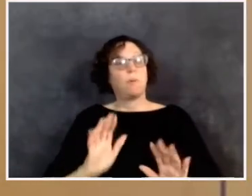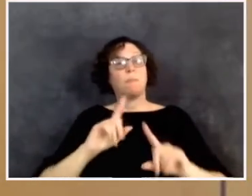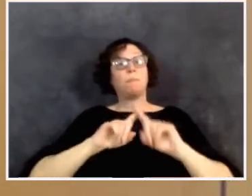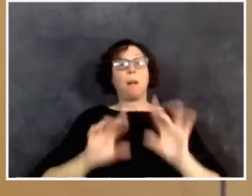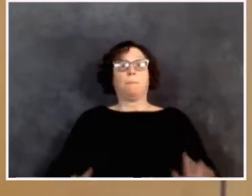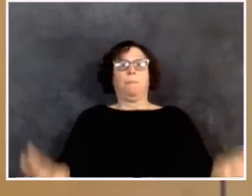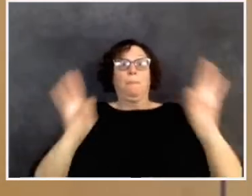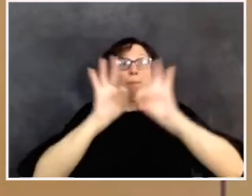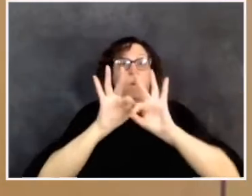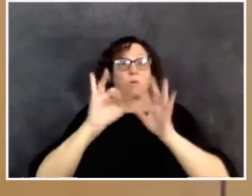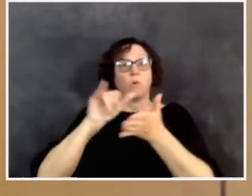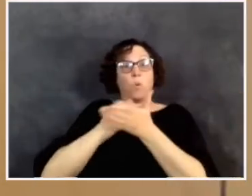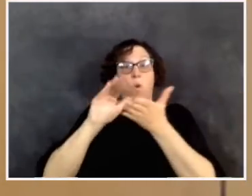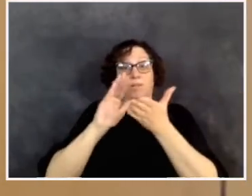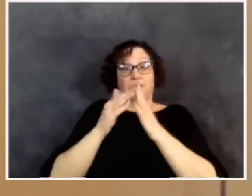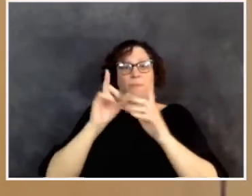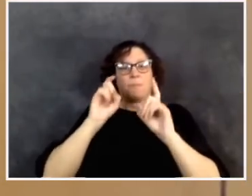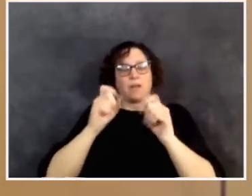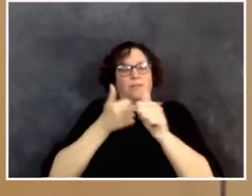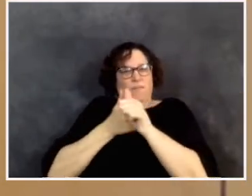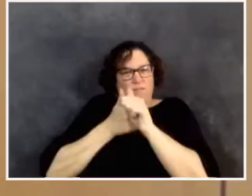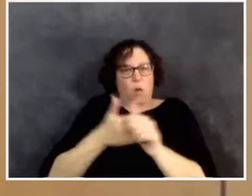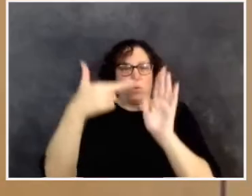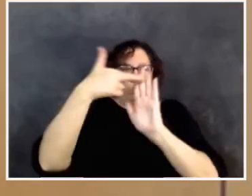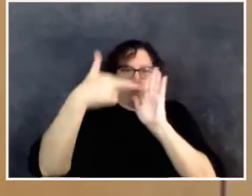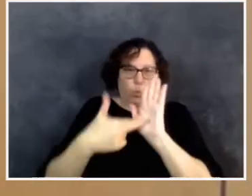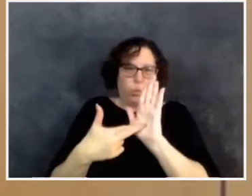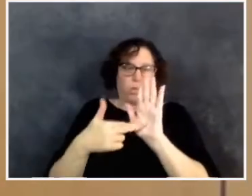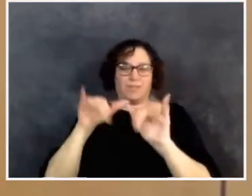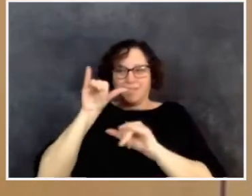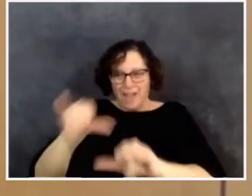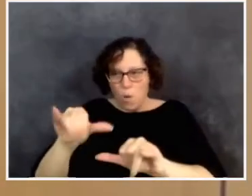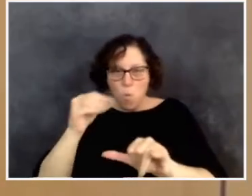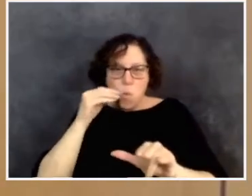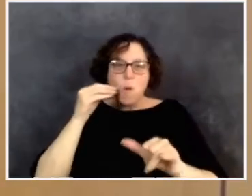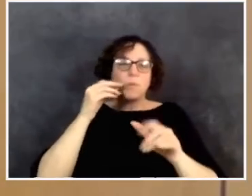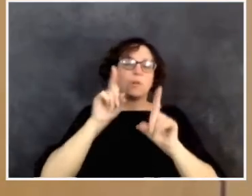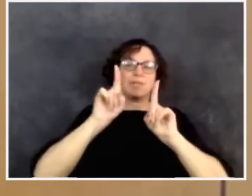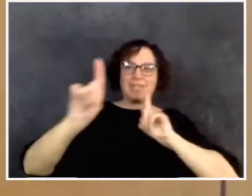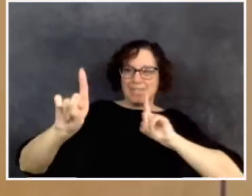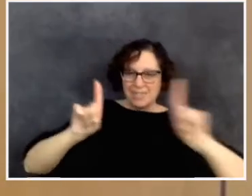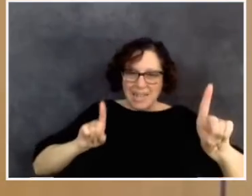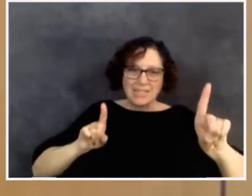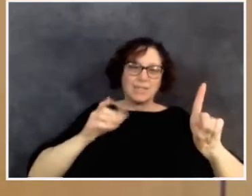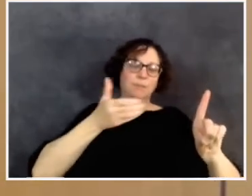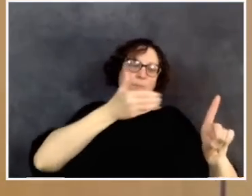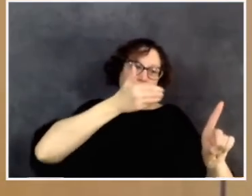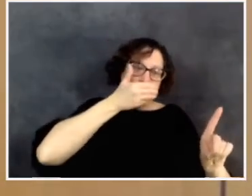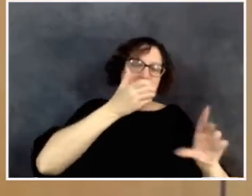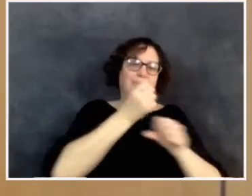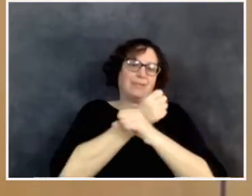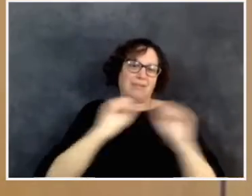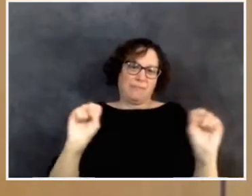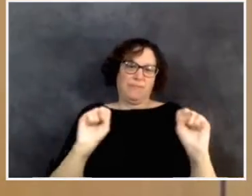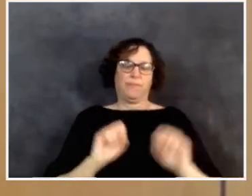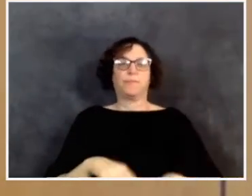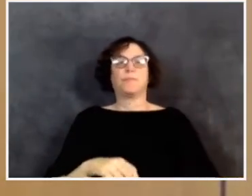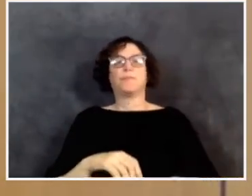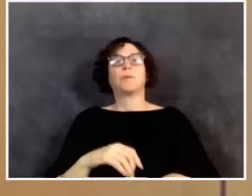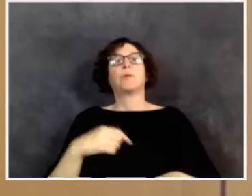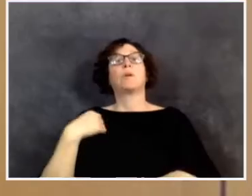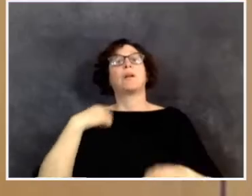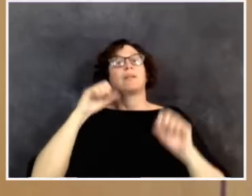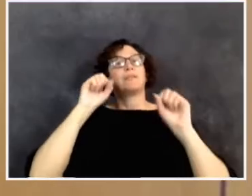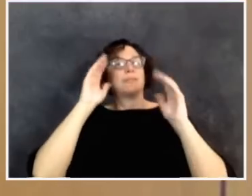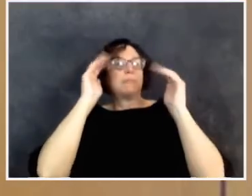important thing here to note is that it's to be expected that we'll see daily fluctuations, but that broadly speaking, these